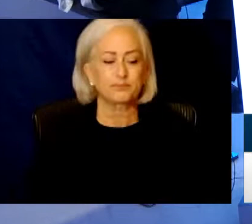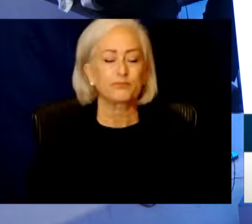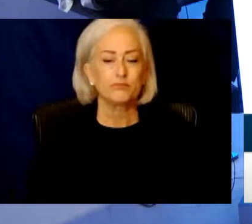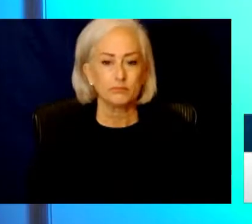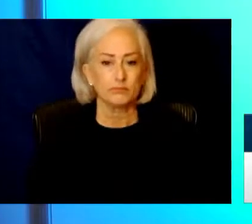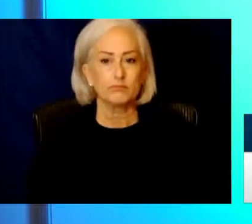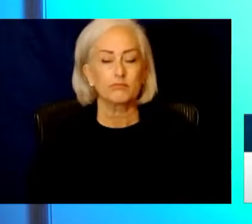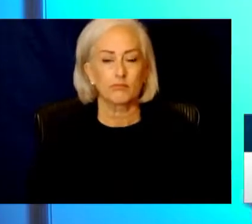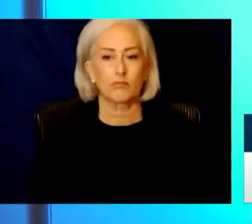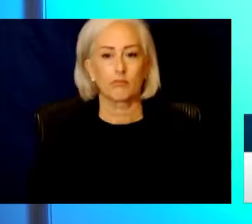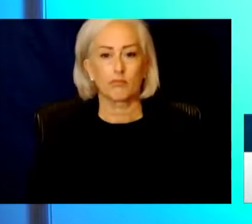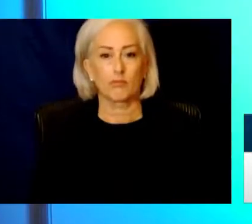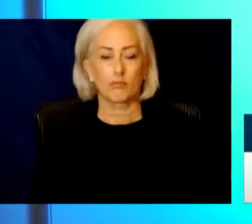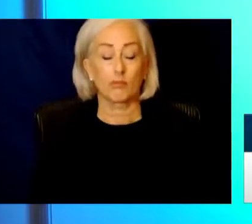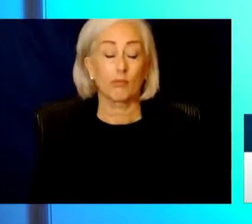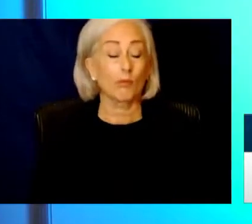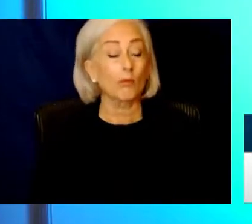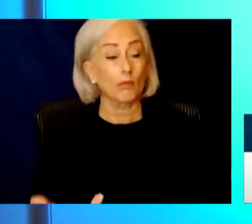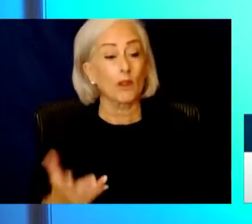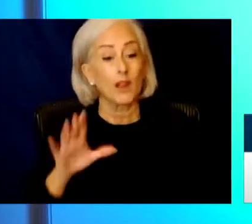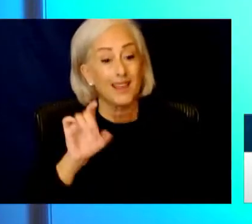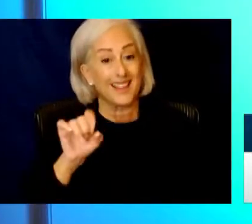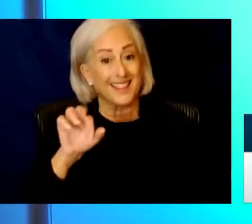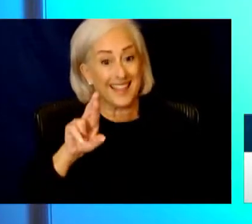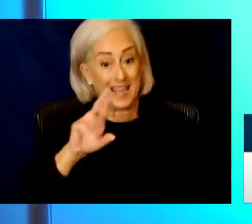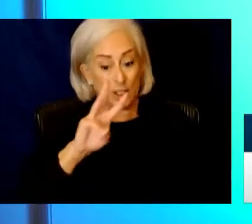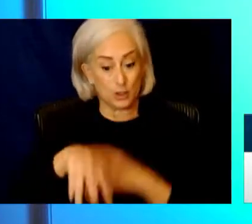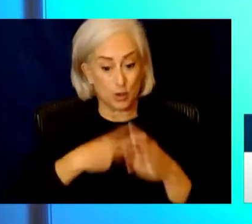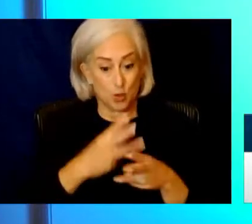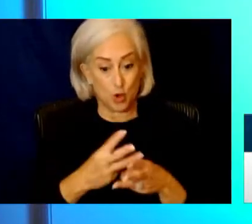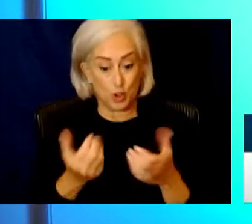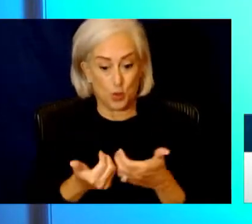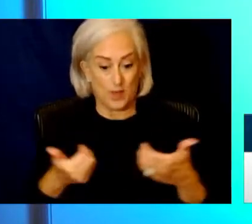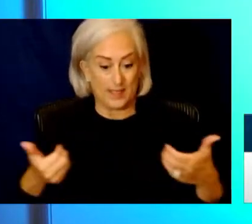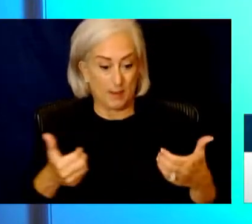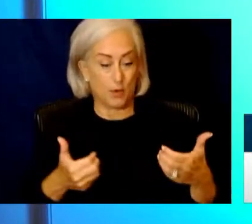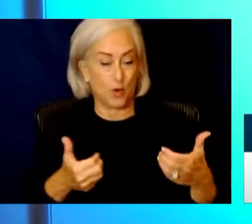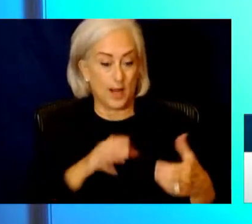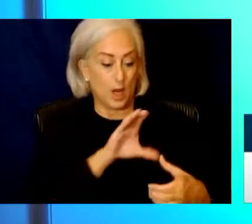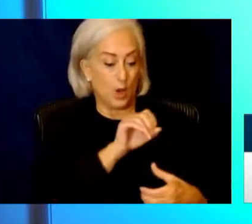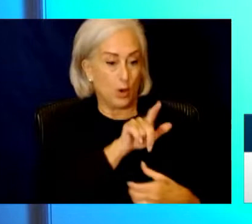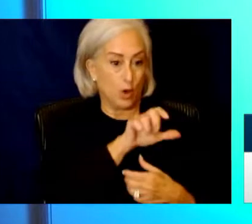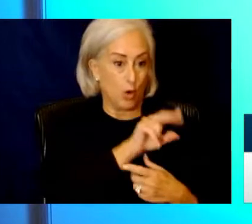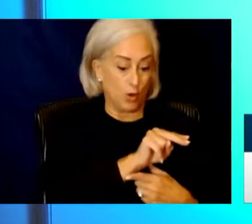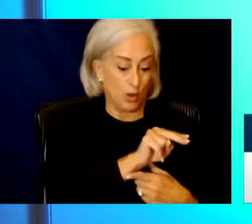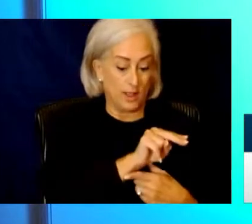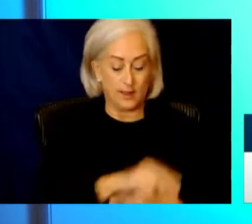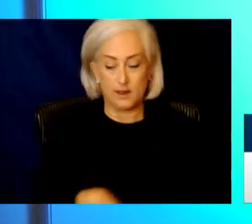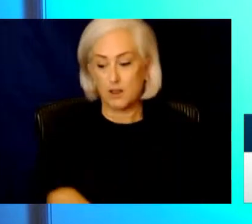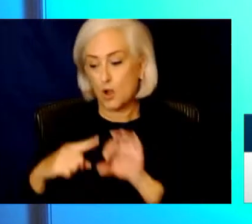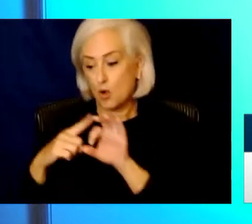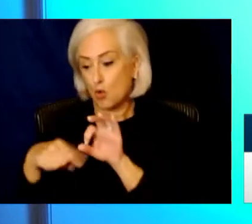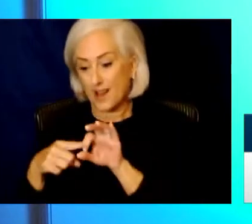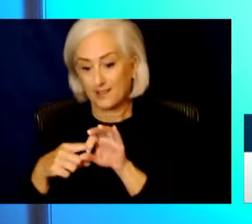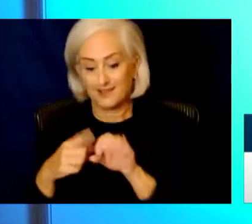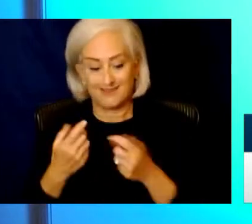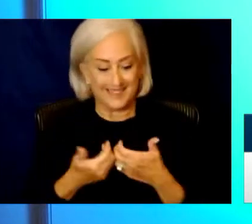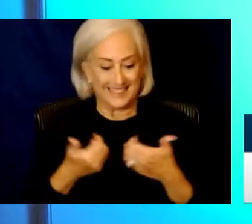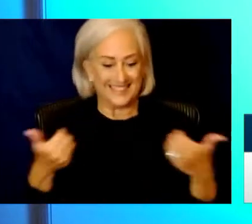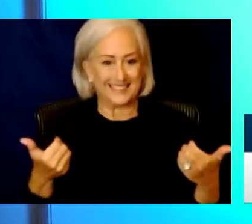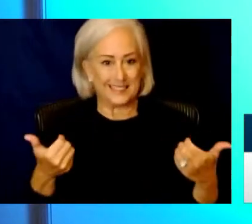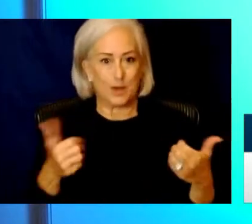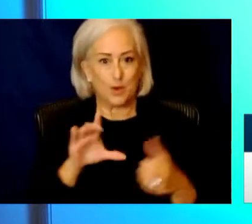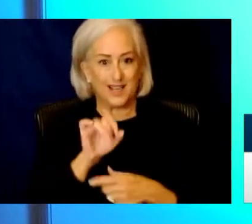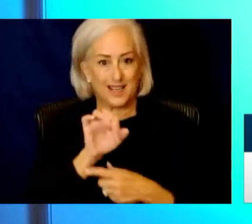we in the cancer world, we separate colon and rectal cancers. It's important to differentiate between the two. Colon cancer, we